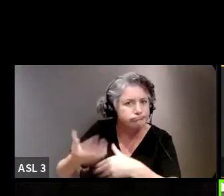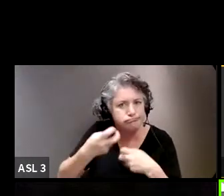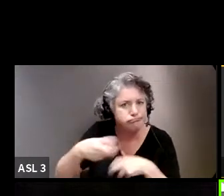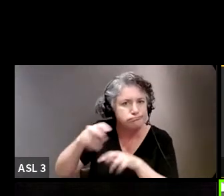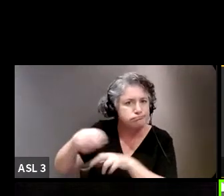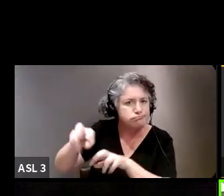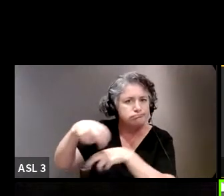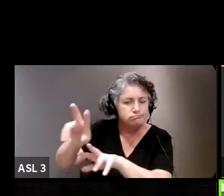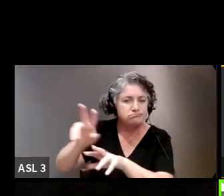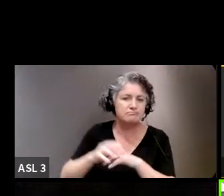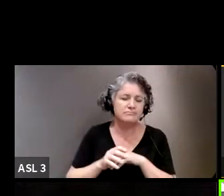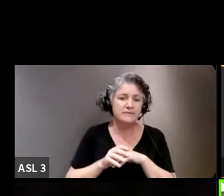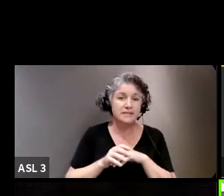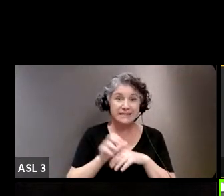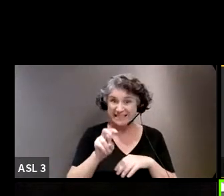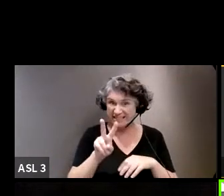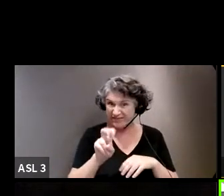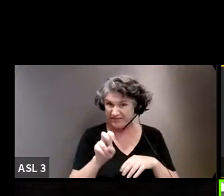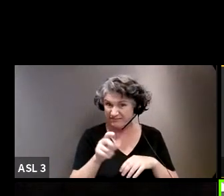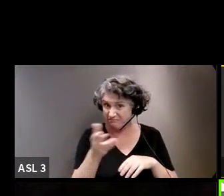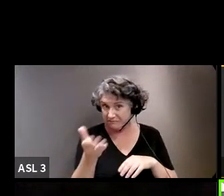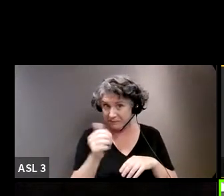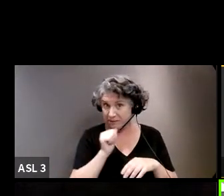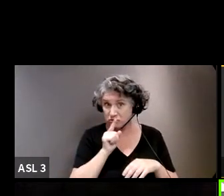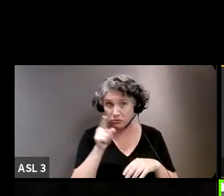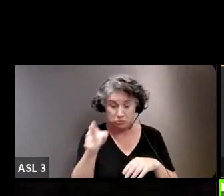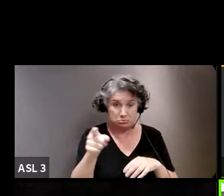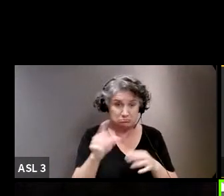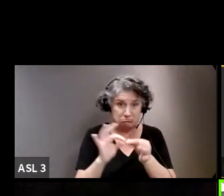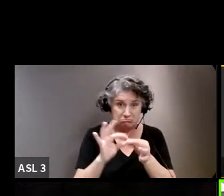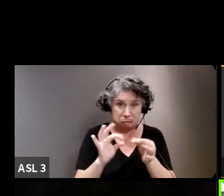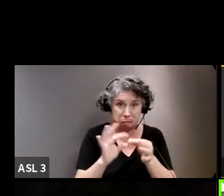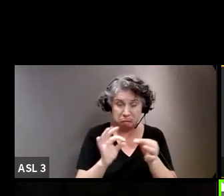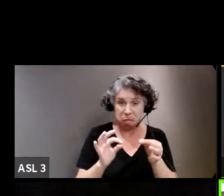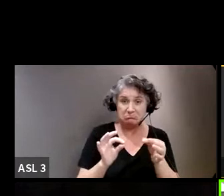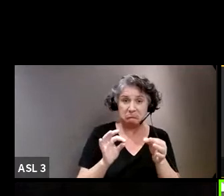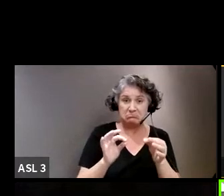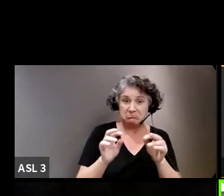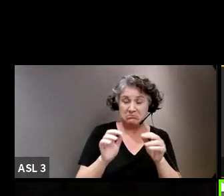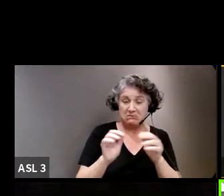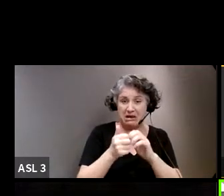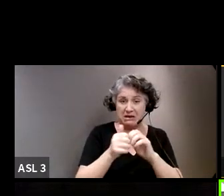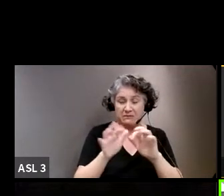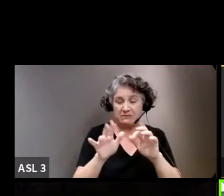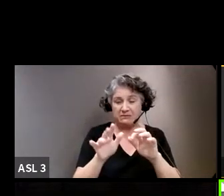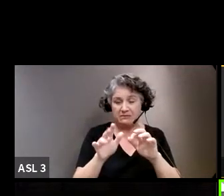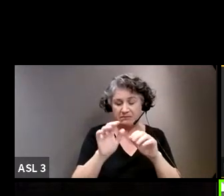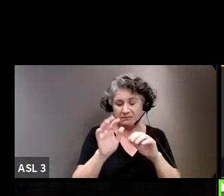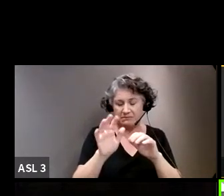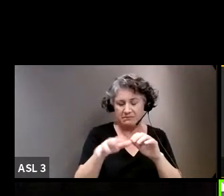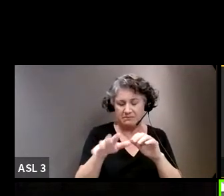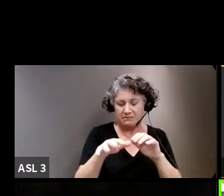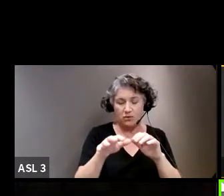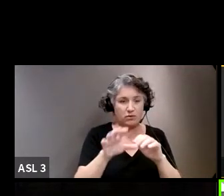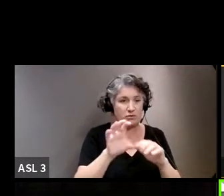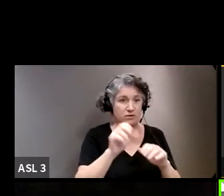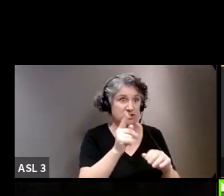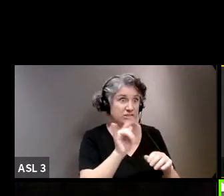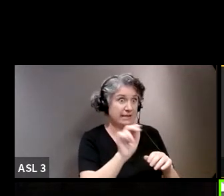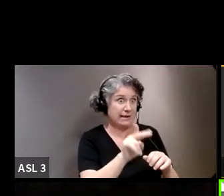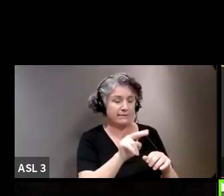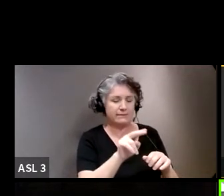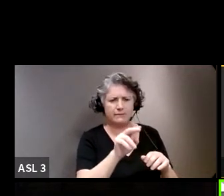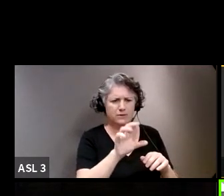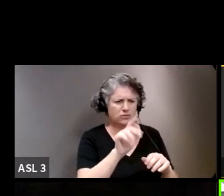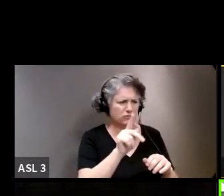can steve i'm not sure if anybody you or anybody else can talk about our efforts to assess the or or christianity you know to assess